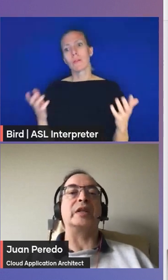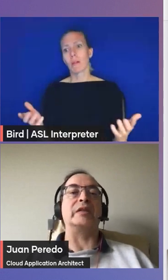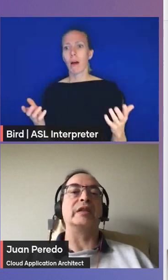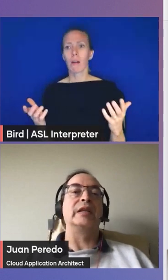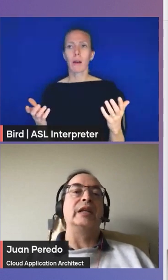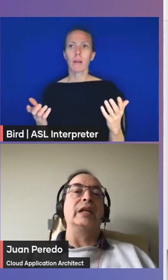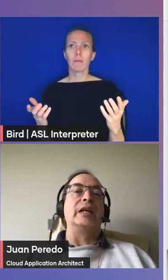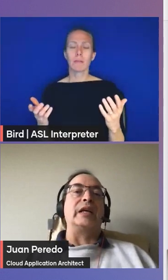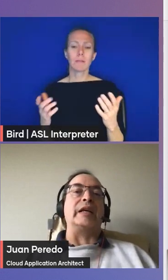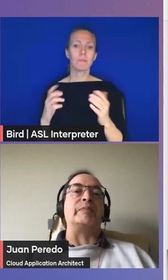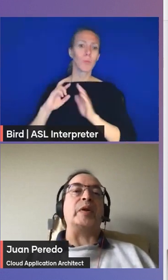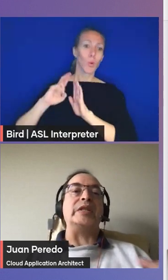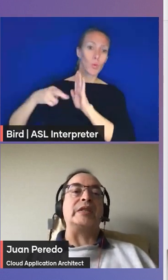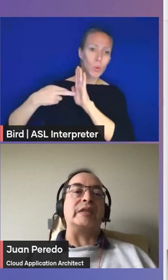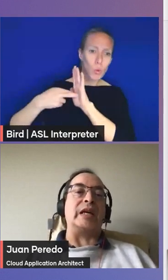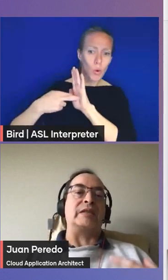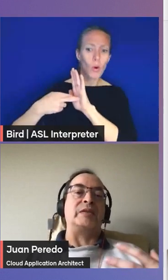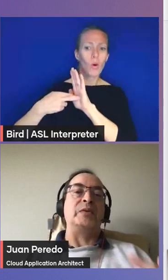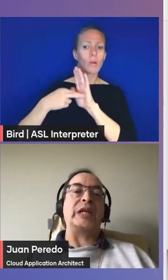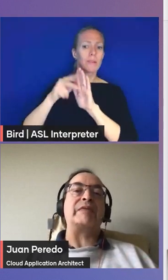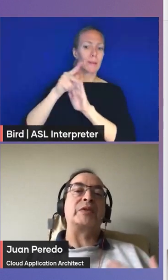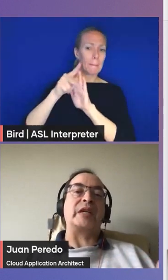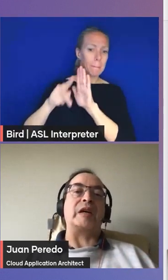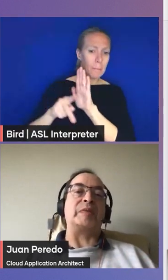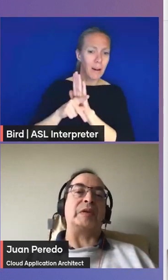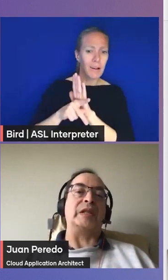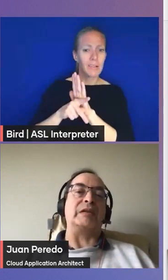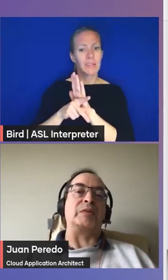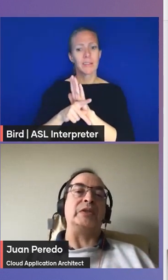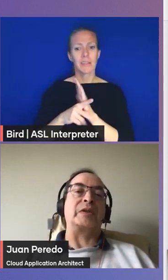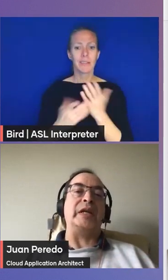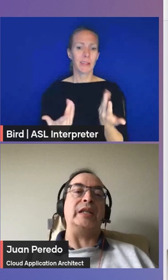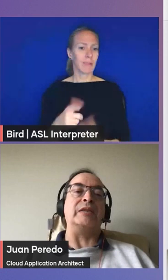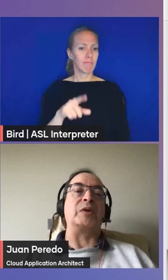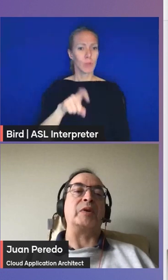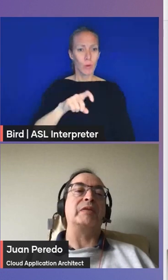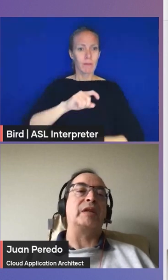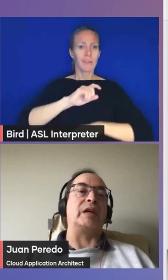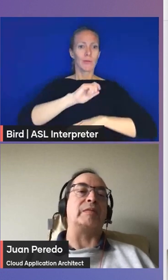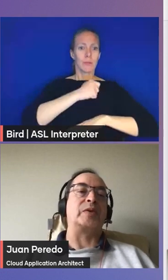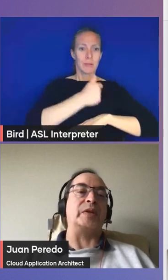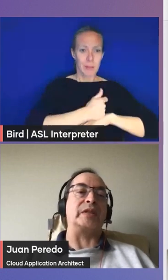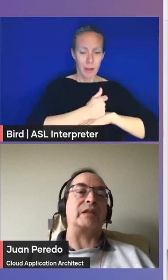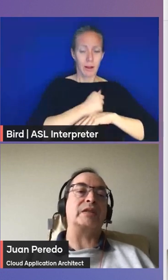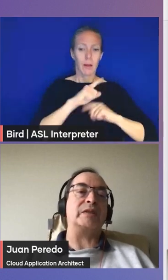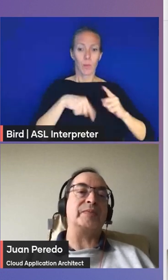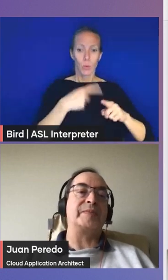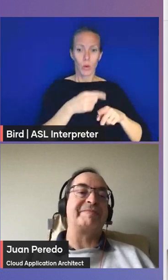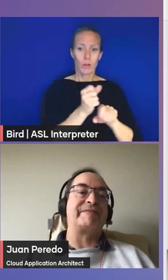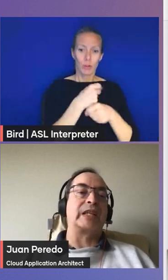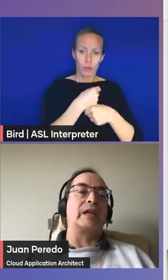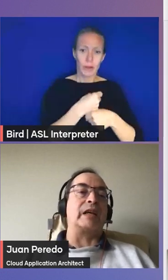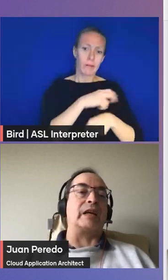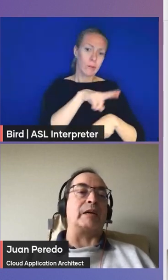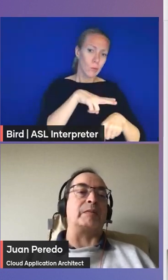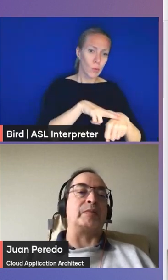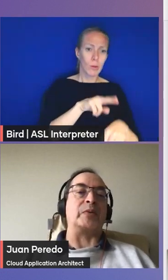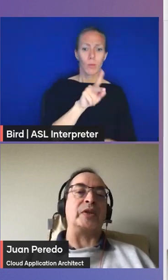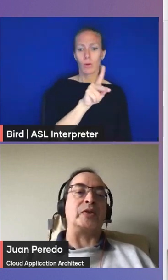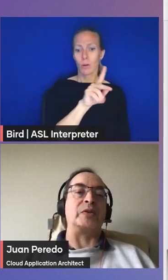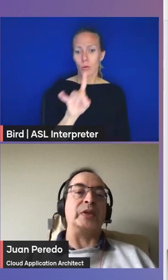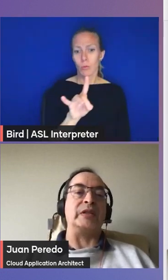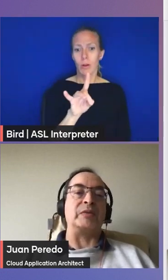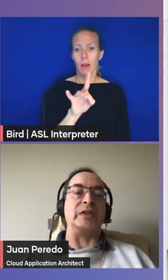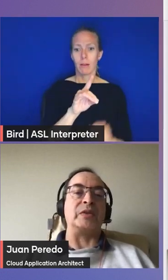roles and policies that you have to set up when you're creating a normal Kubernetes cluster. But